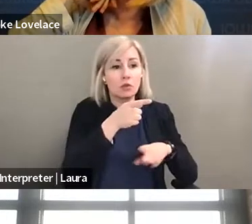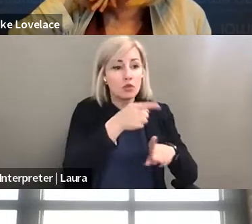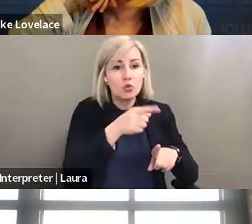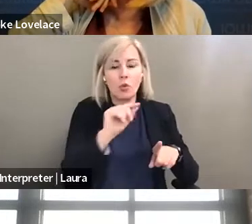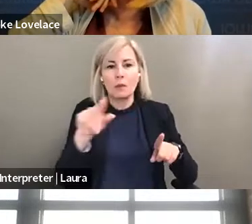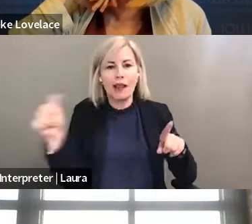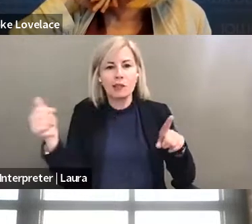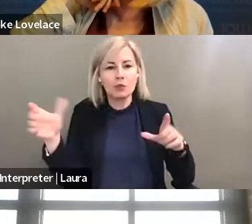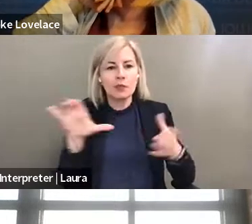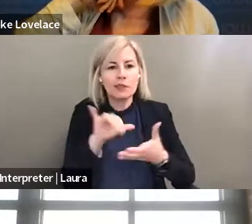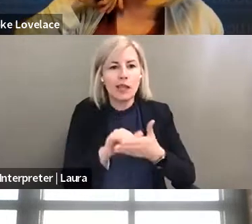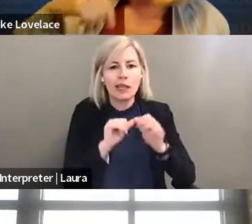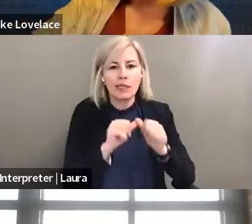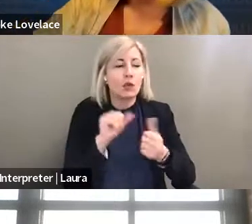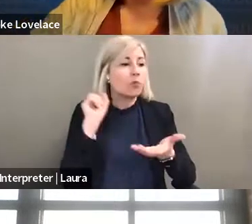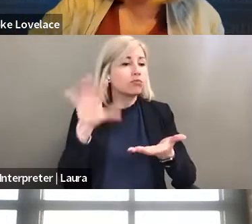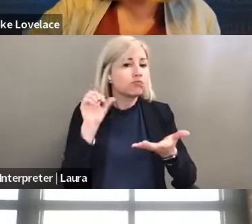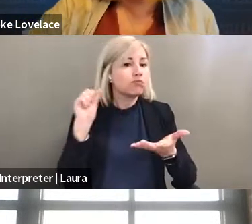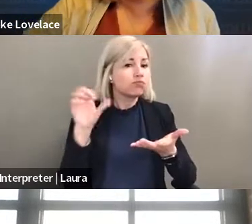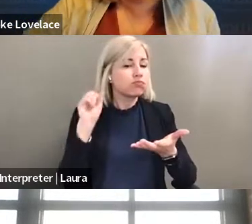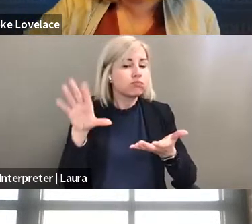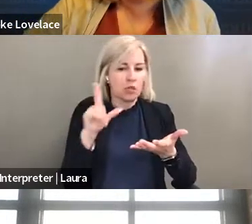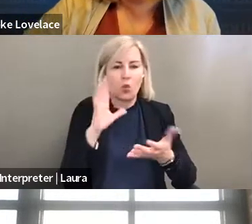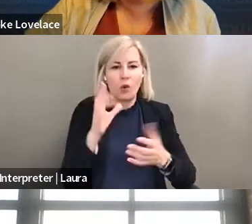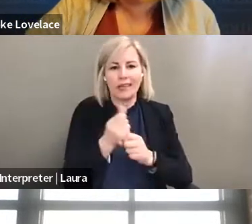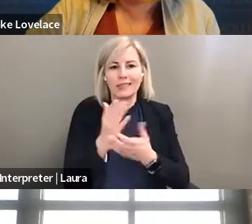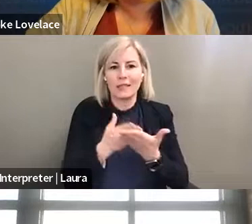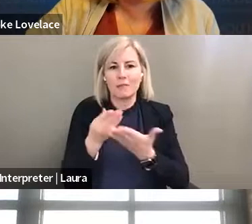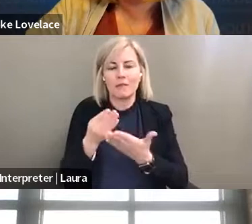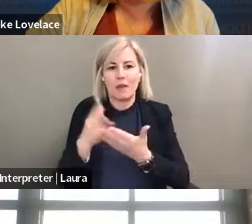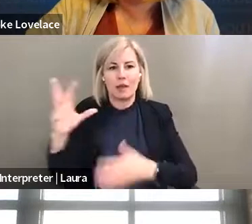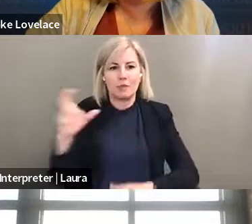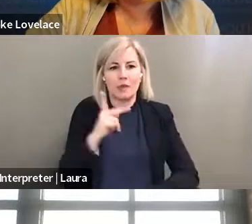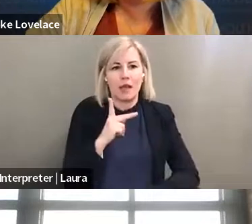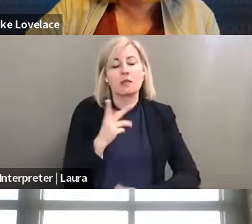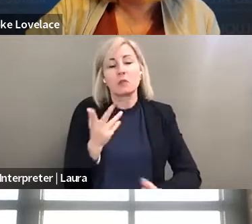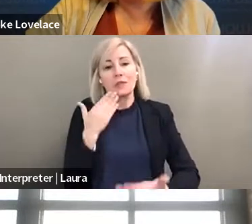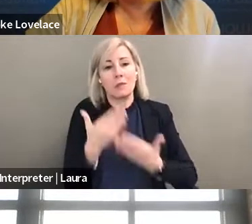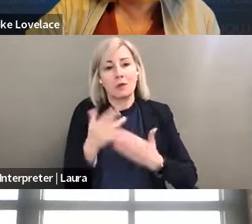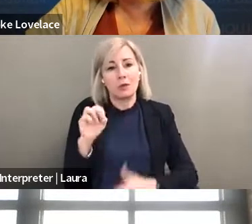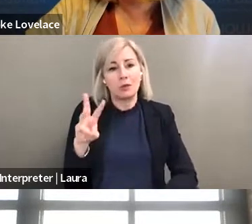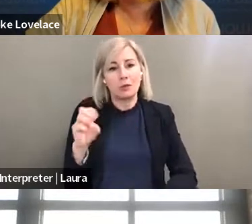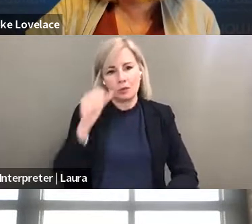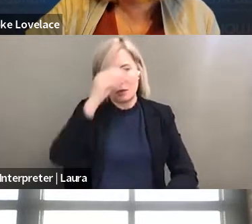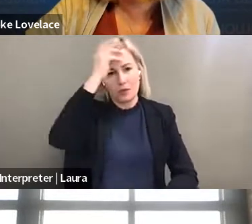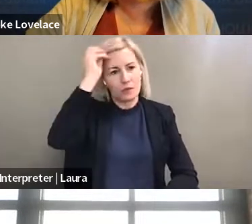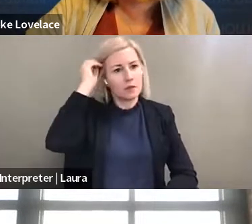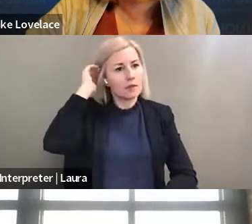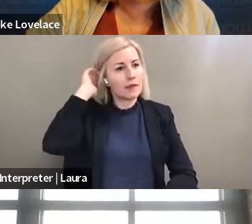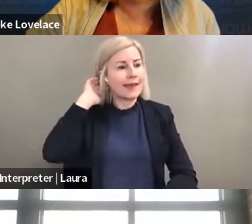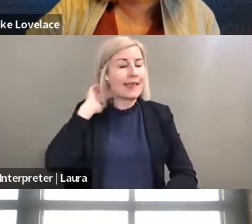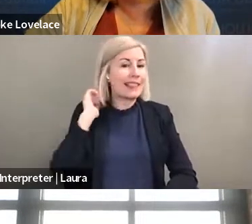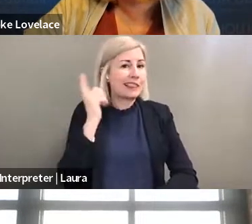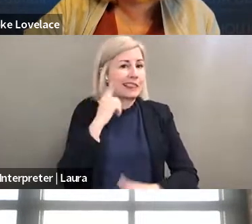doing, that was continuing to send in their payments, they will get some money back. So that's a little bit of good news. I think that's it,